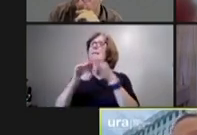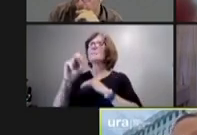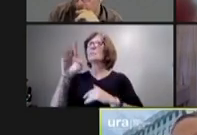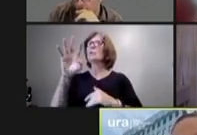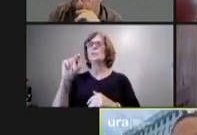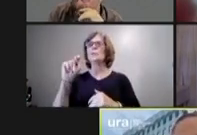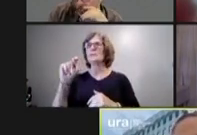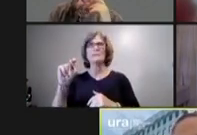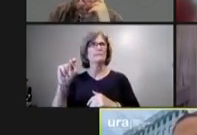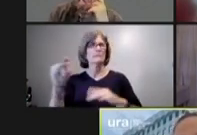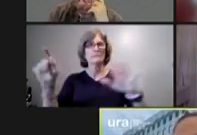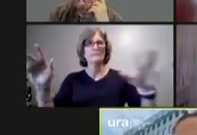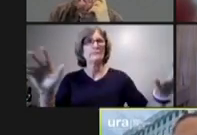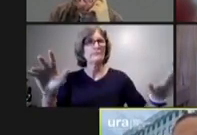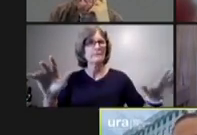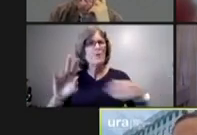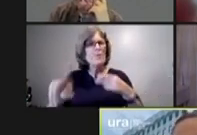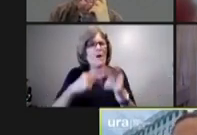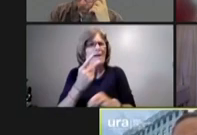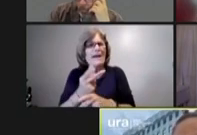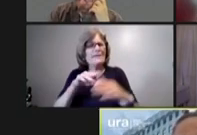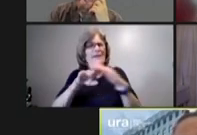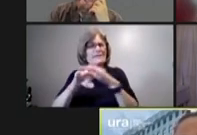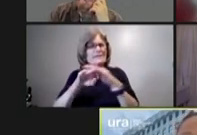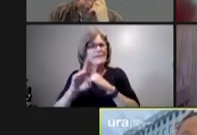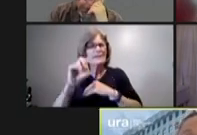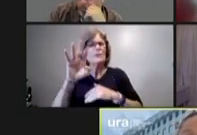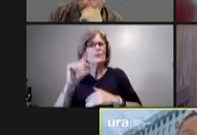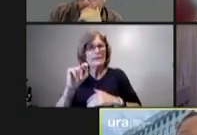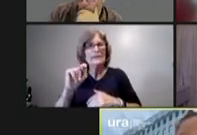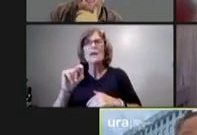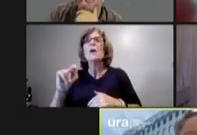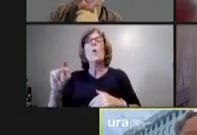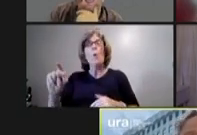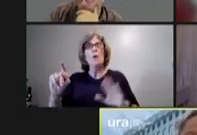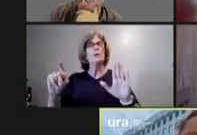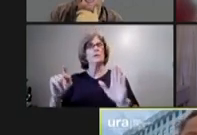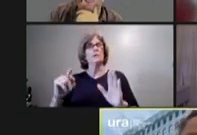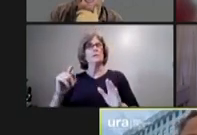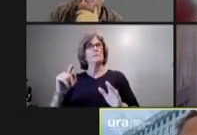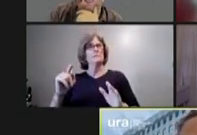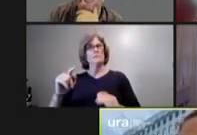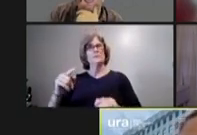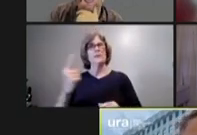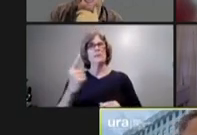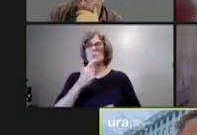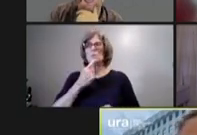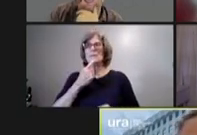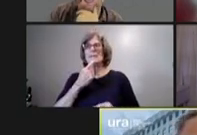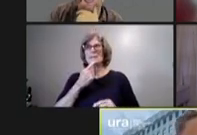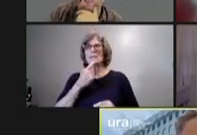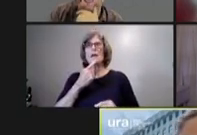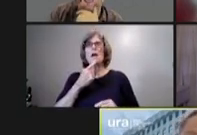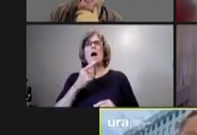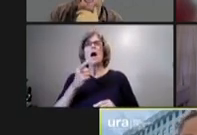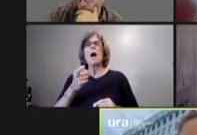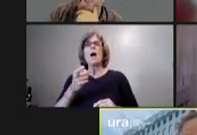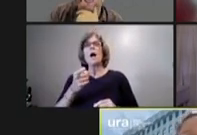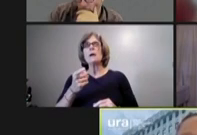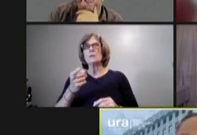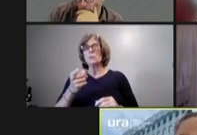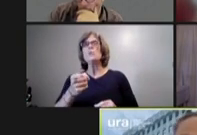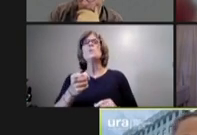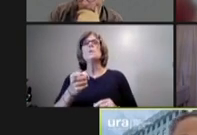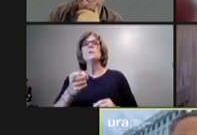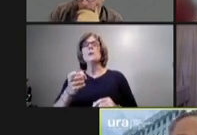and particularly, you know, in a population that wants to age in place. So if someone who may not have a disability when they first start there, but may have